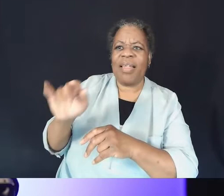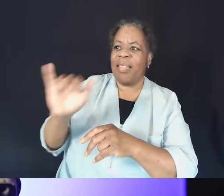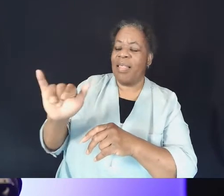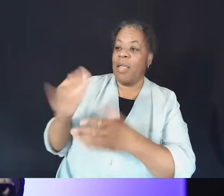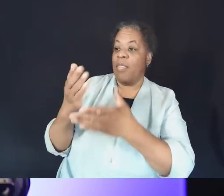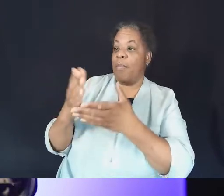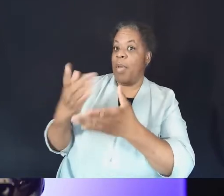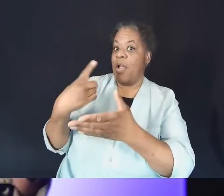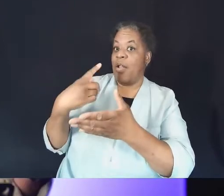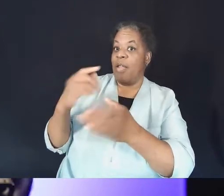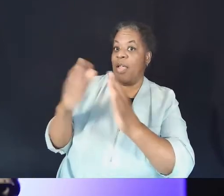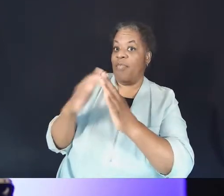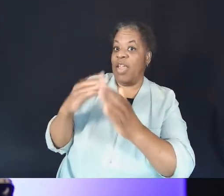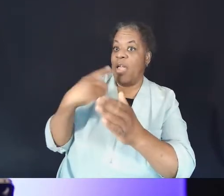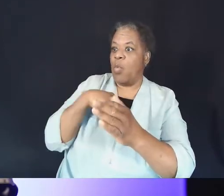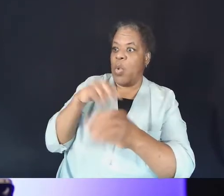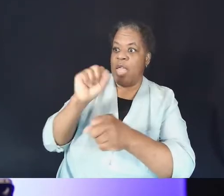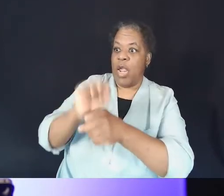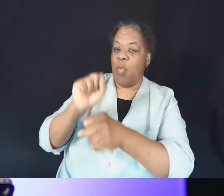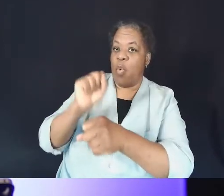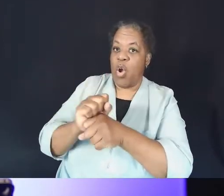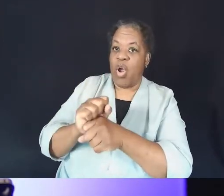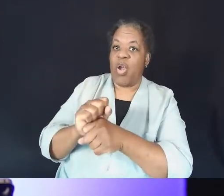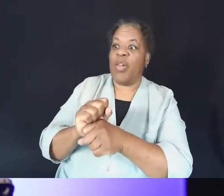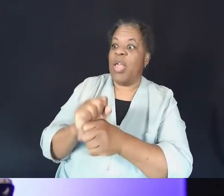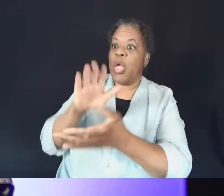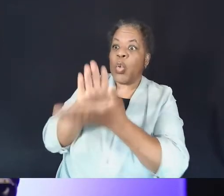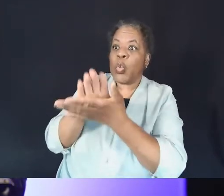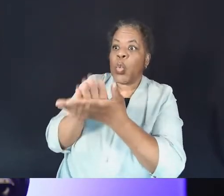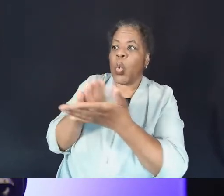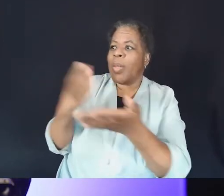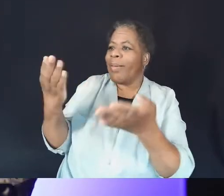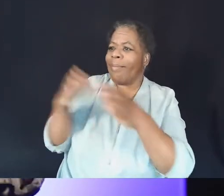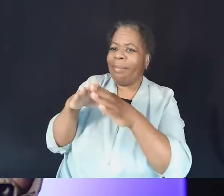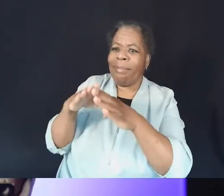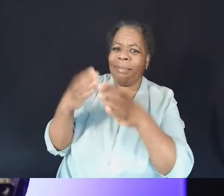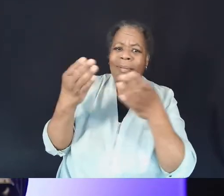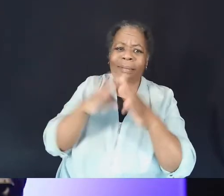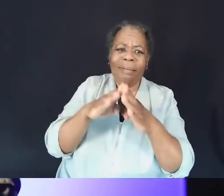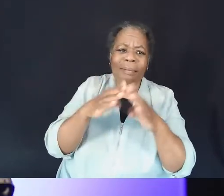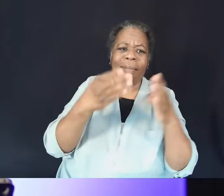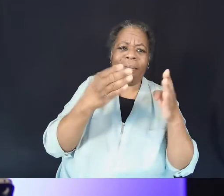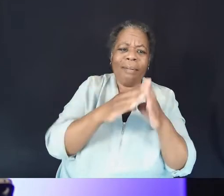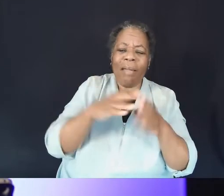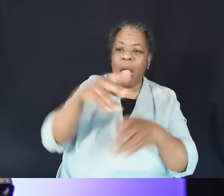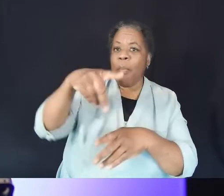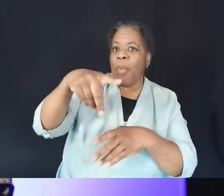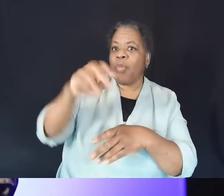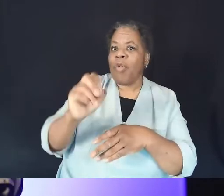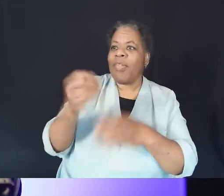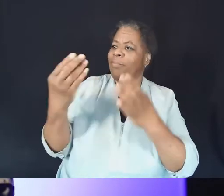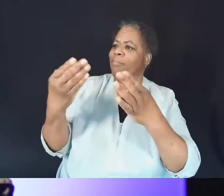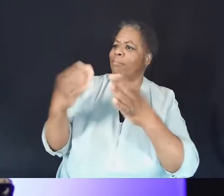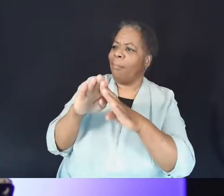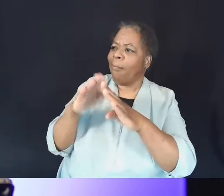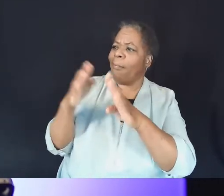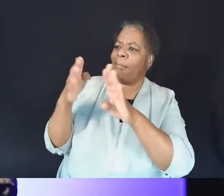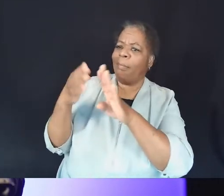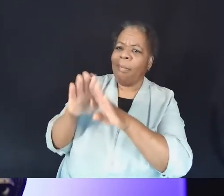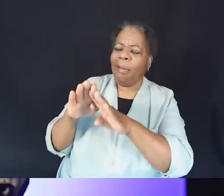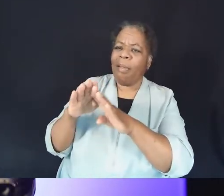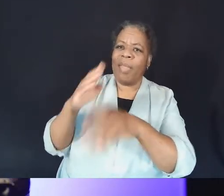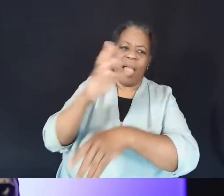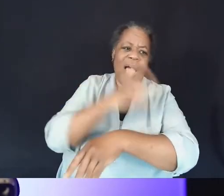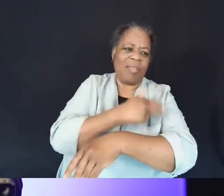had closed 7 of the 8 elementary schools. They closed most of the post offices, and there was no longer a hospital. There